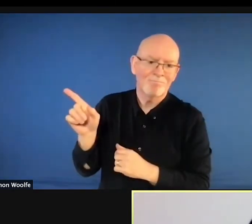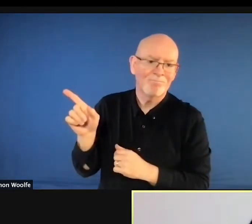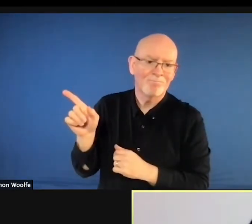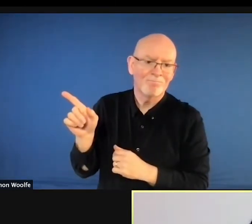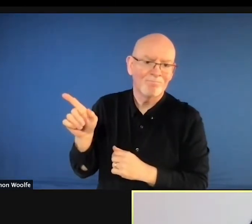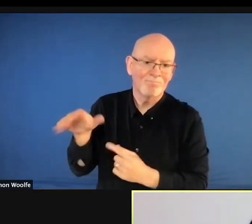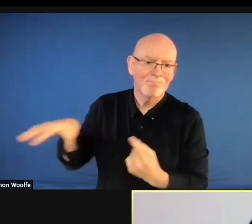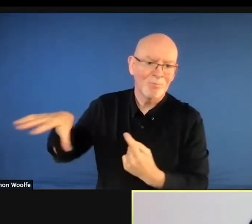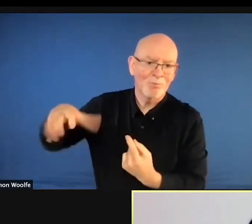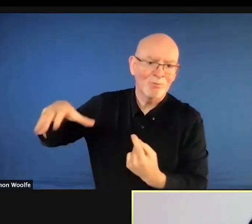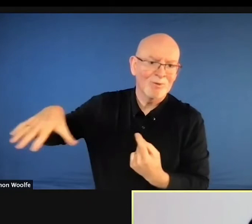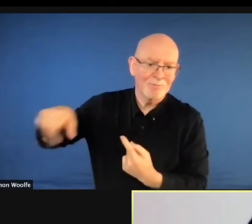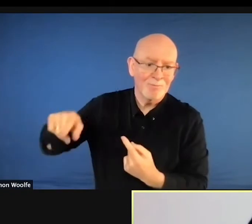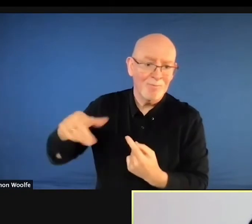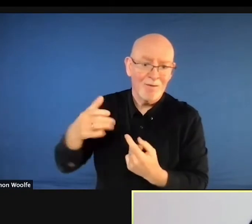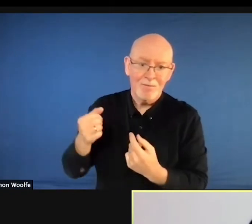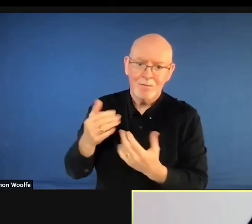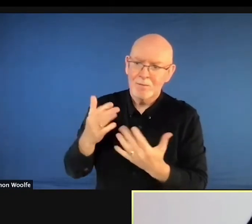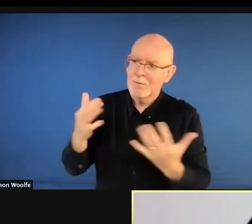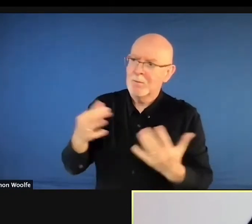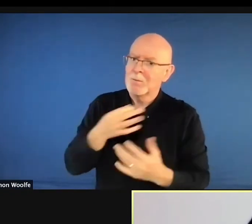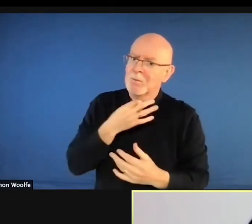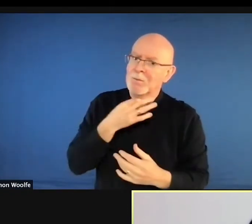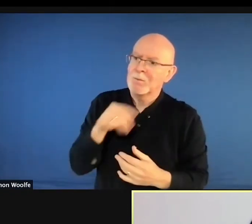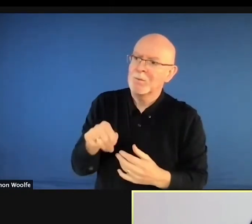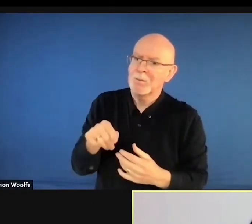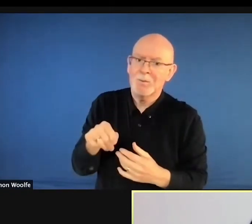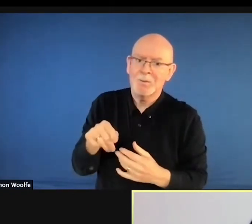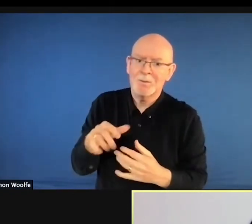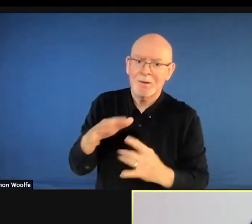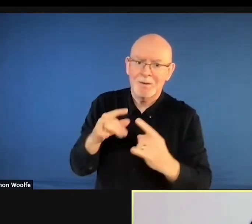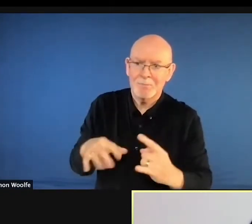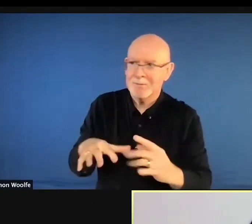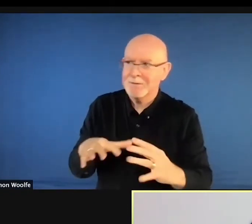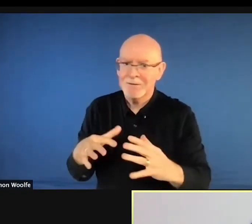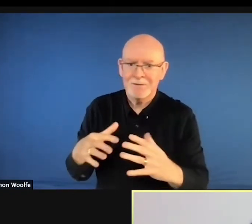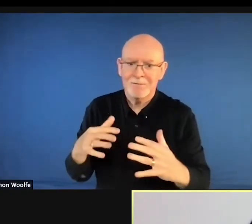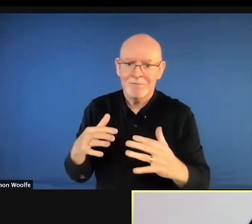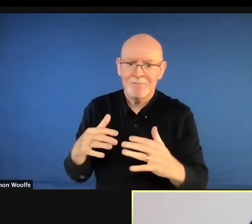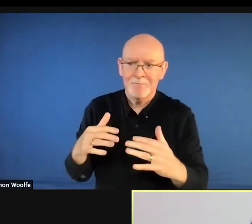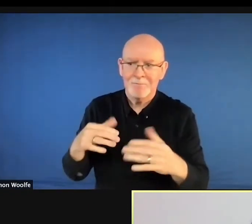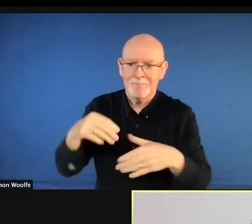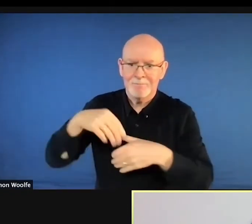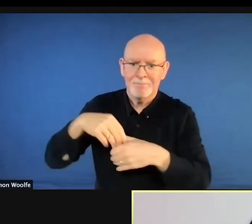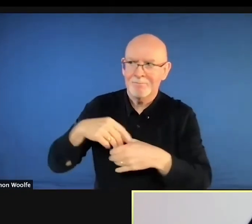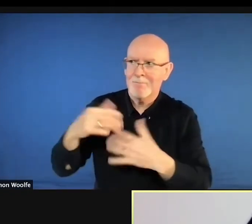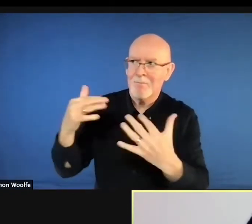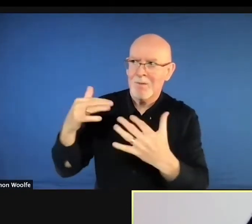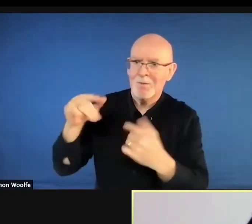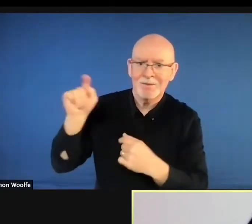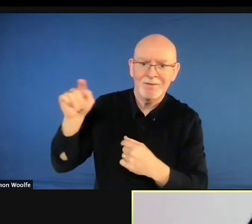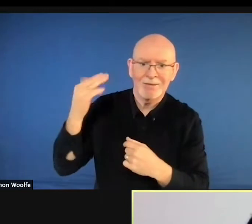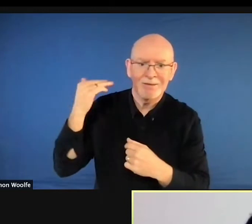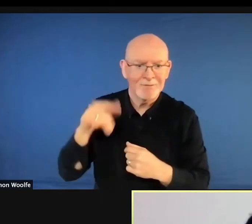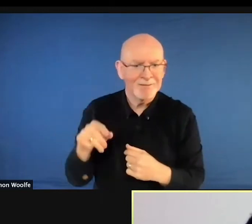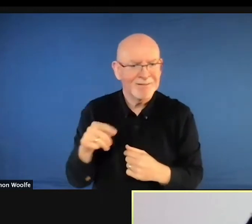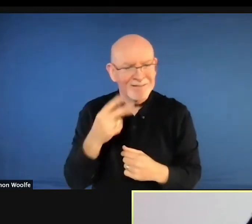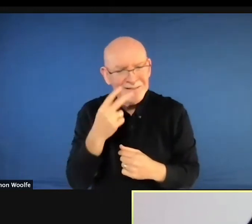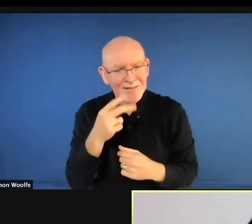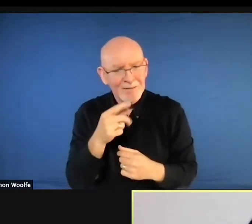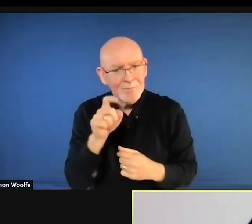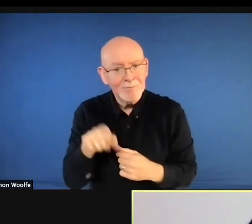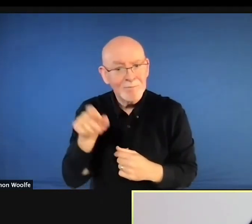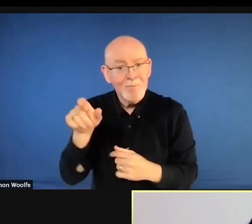a refugee can be protected from is that code of ethics that the organization had come up with. So I